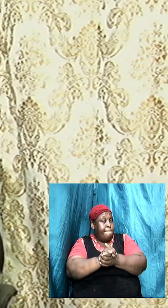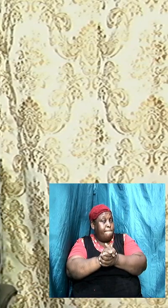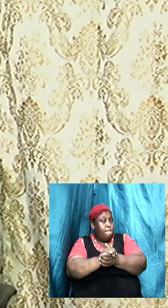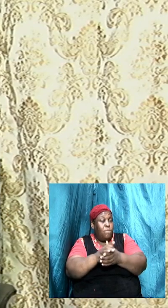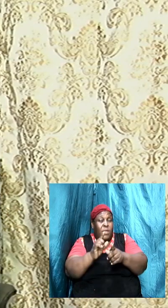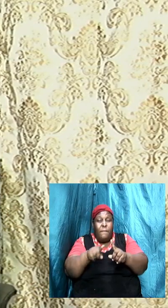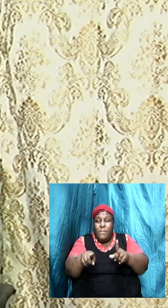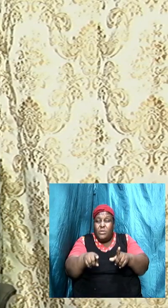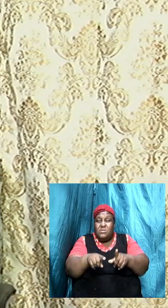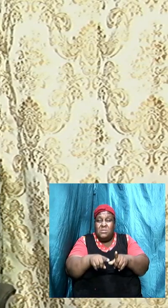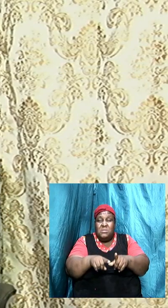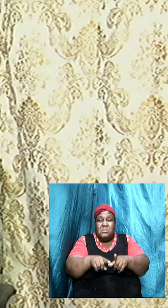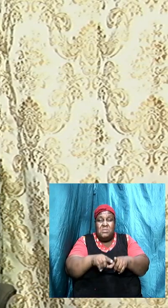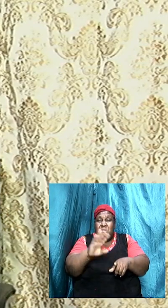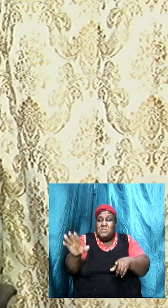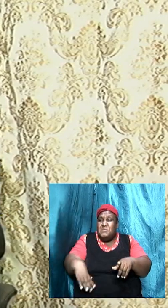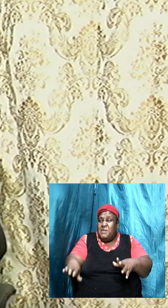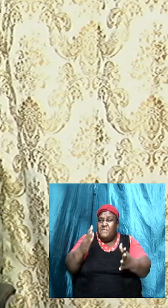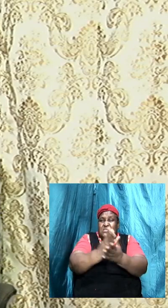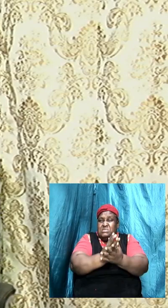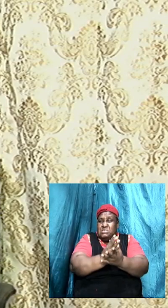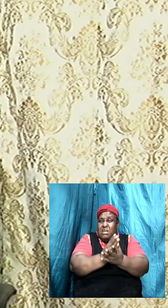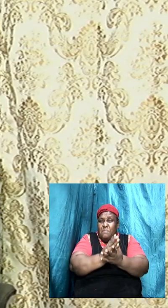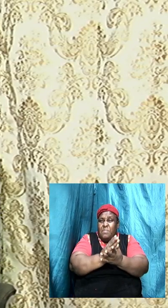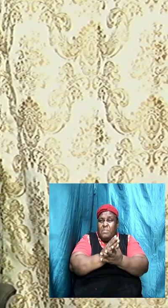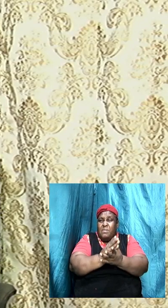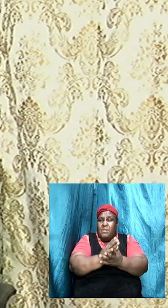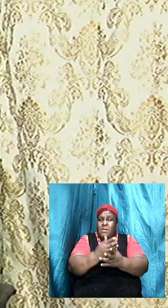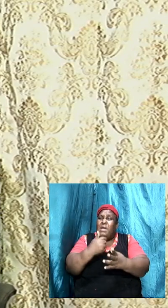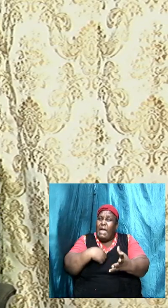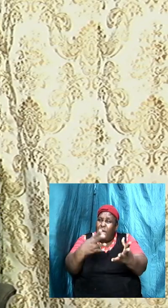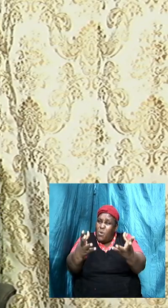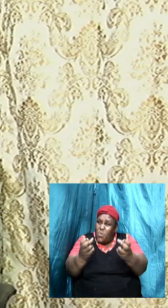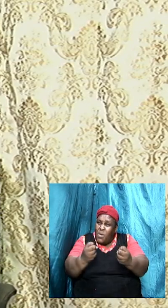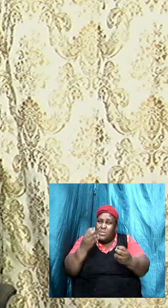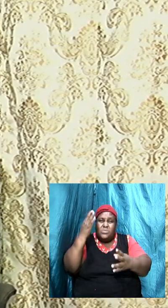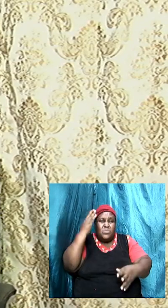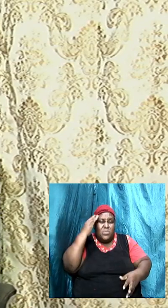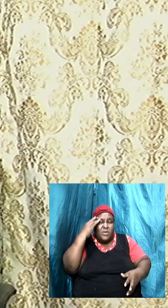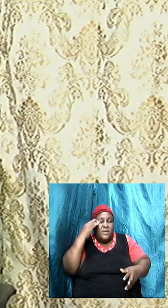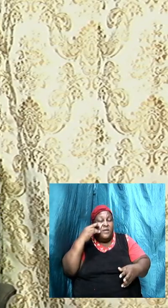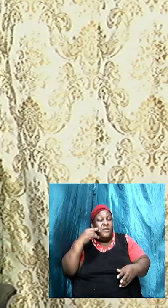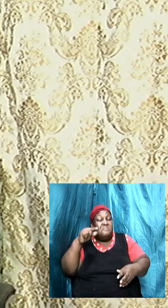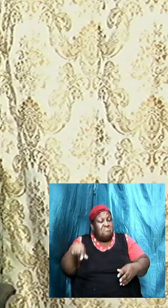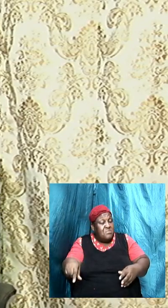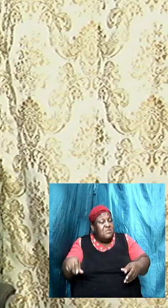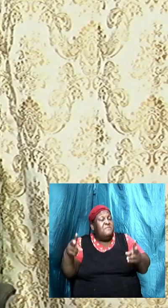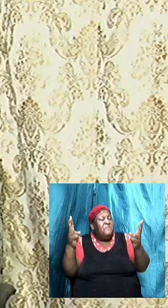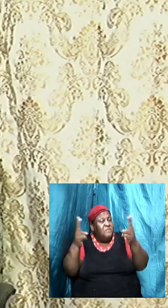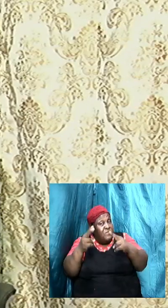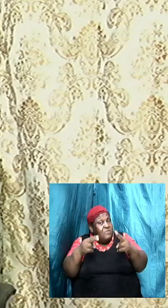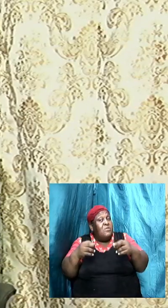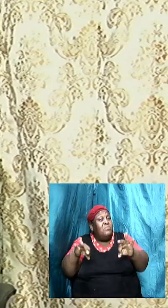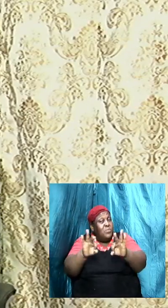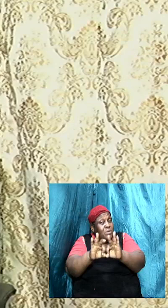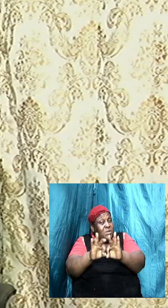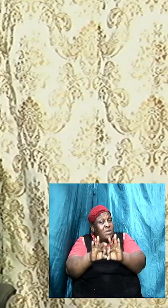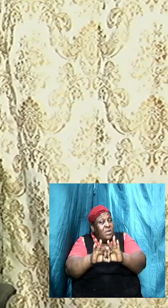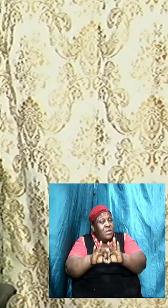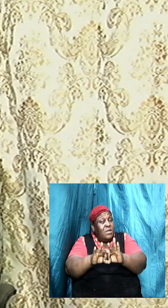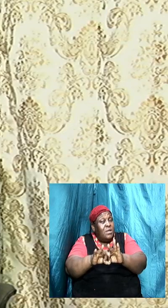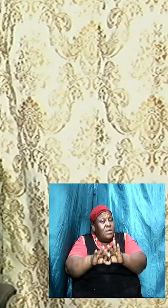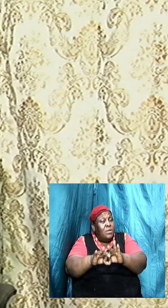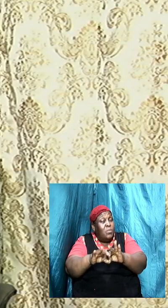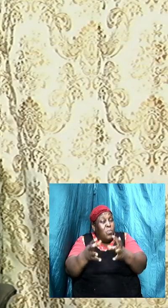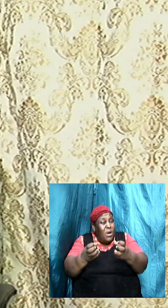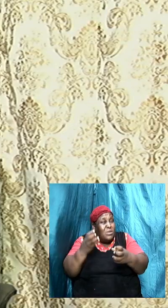But I didn't stop there. Because I wanted to know, and this is very important, I wanted to know if what I